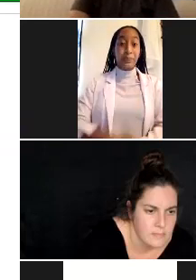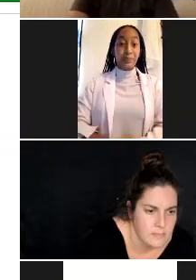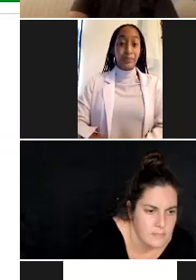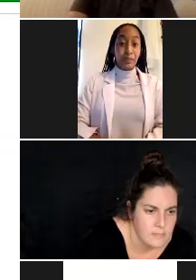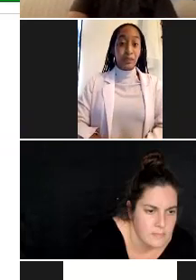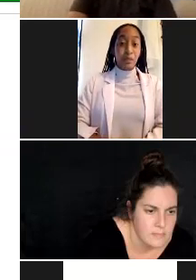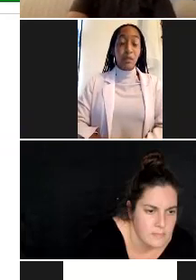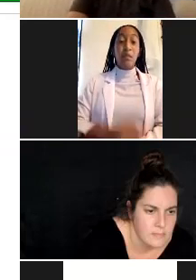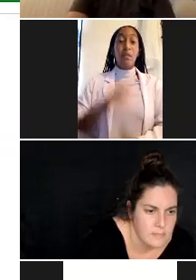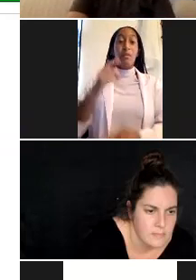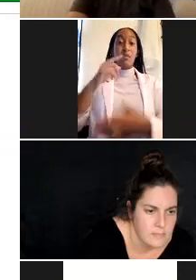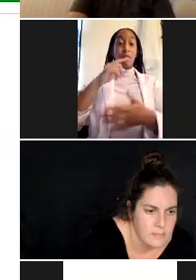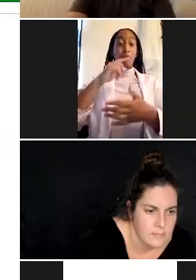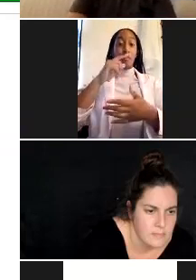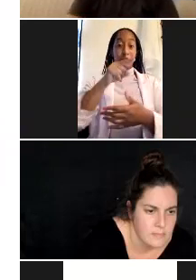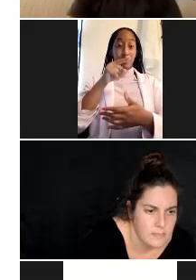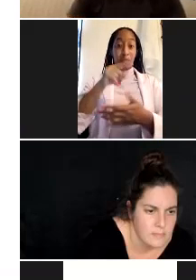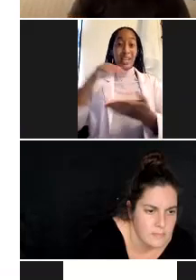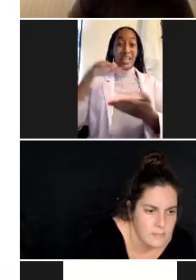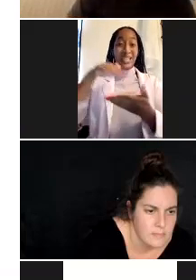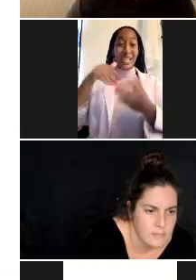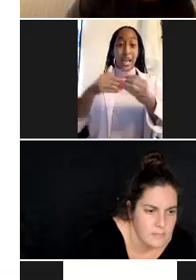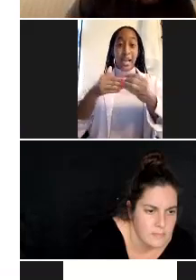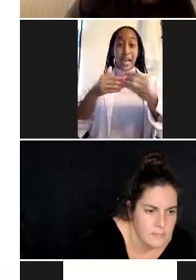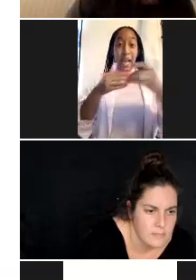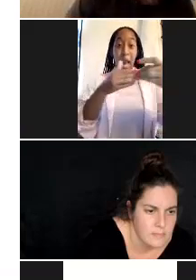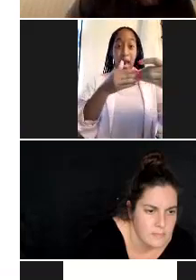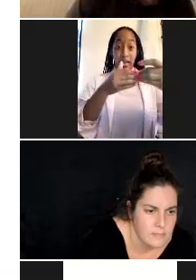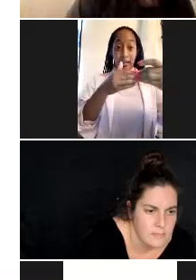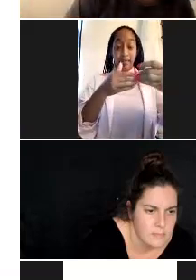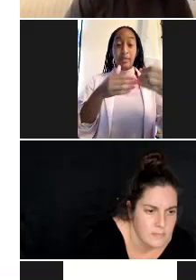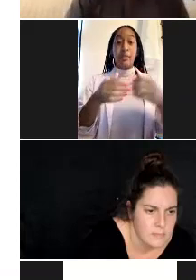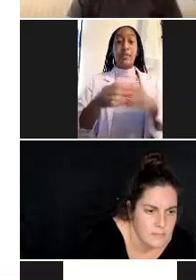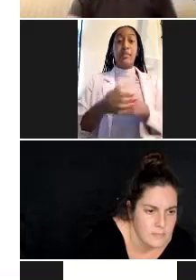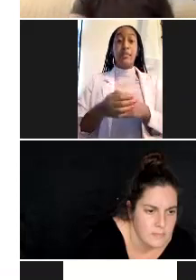Here's the study guide. So for this study guide,